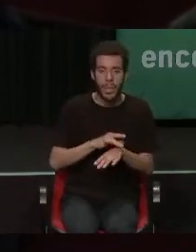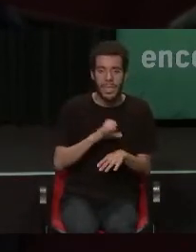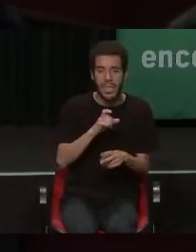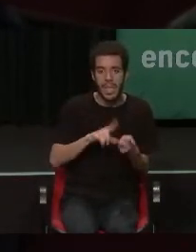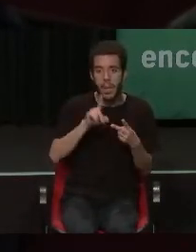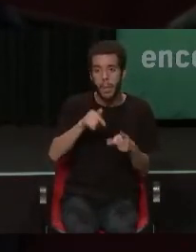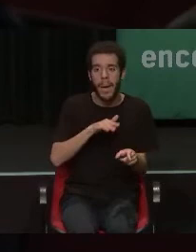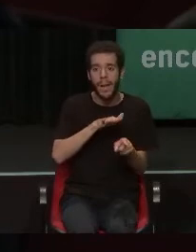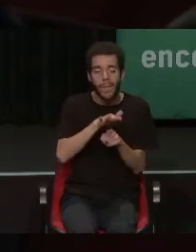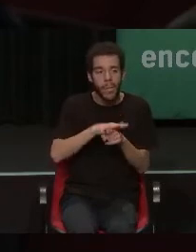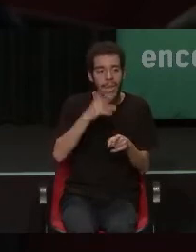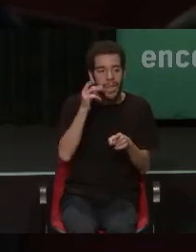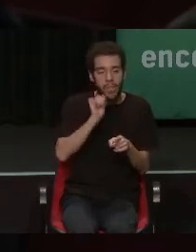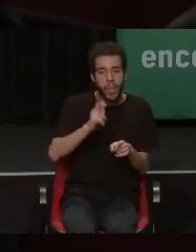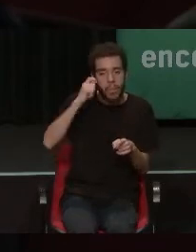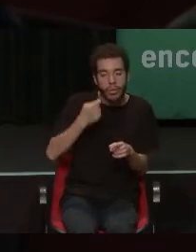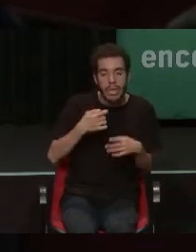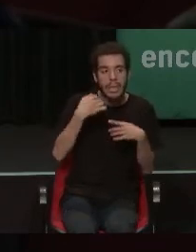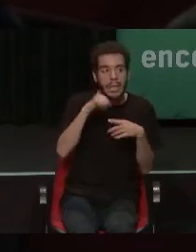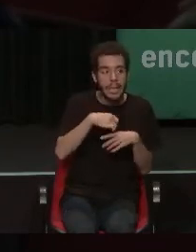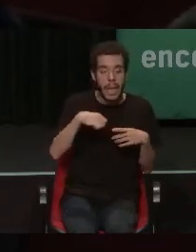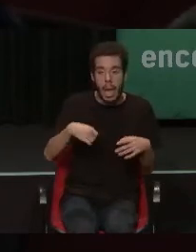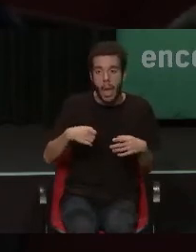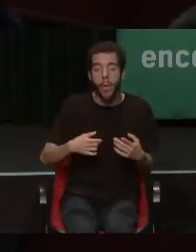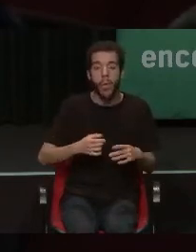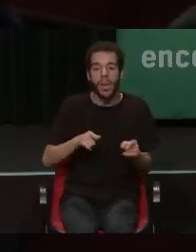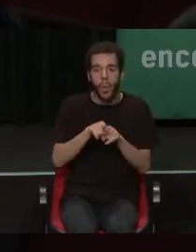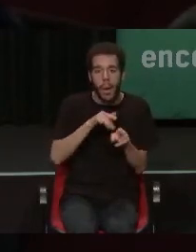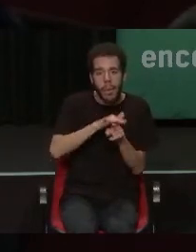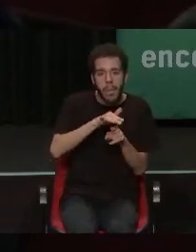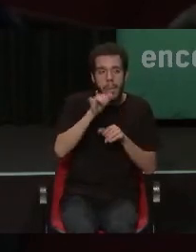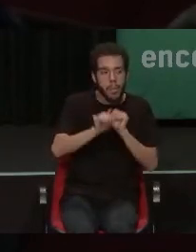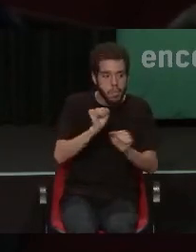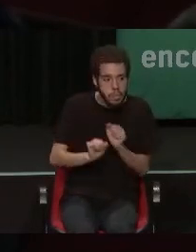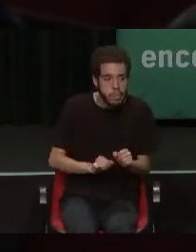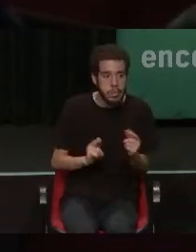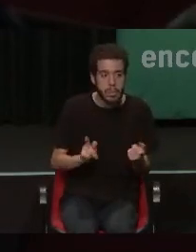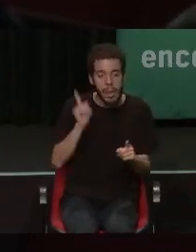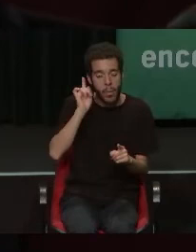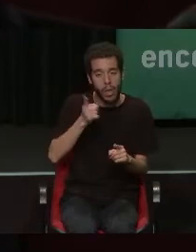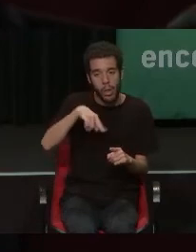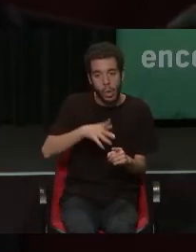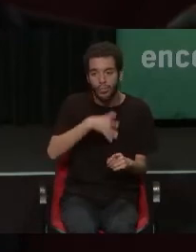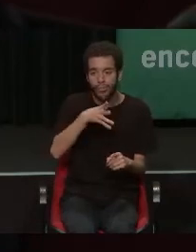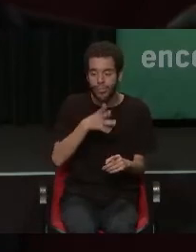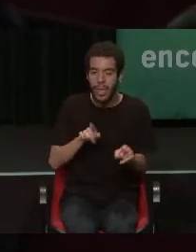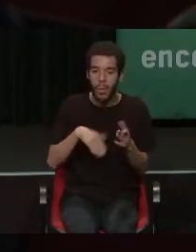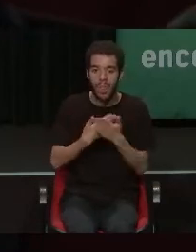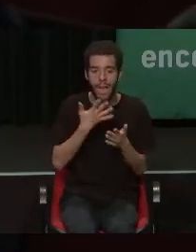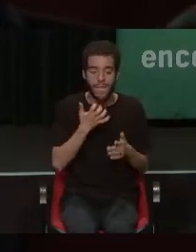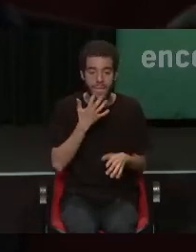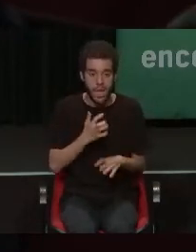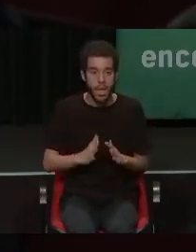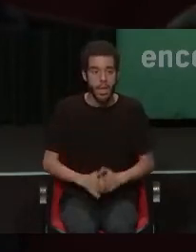hepatocellular carcinoma. Also, this have to be considered. So this is one of the prevention. Talking about